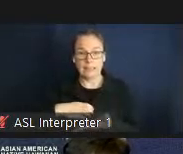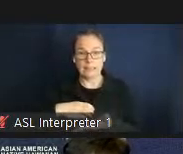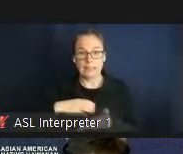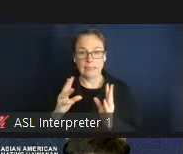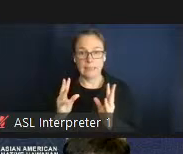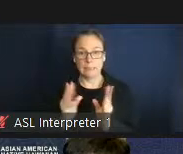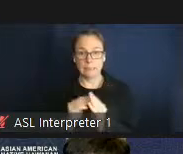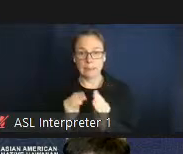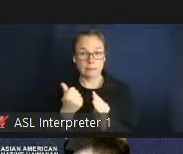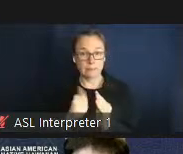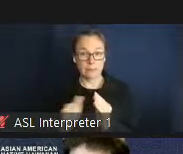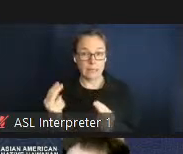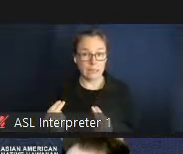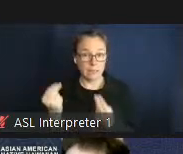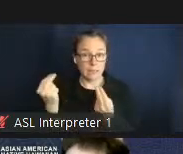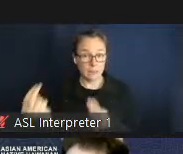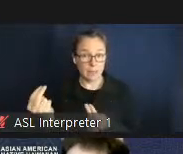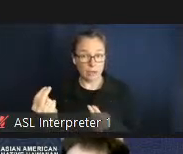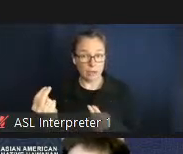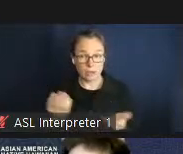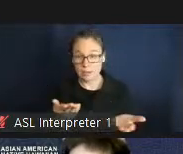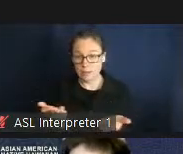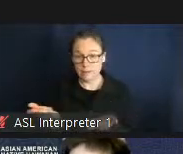Are there any nominations?